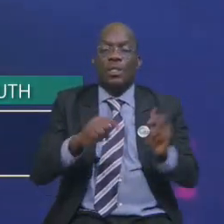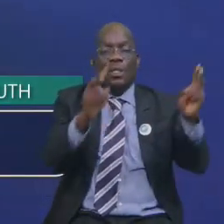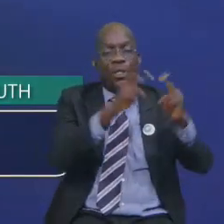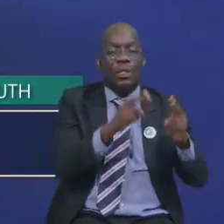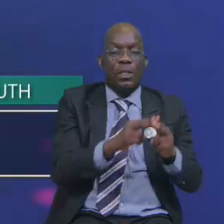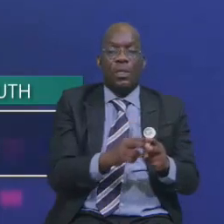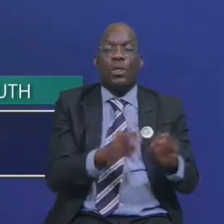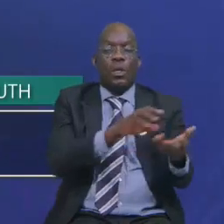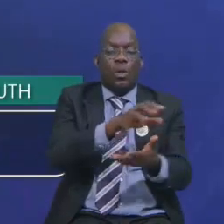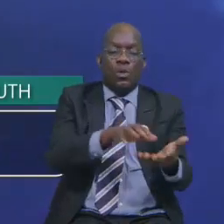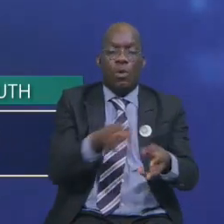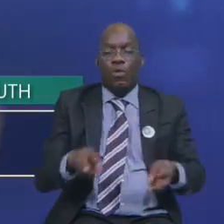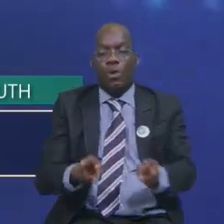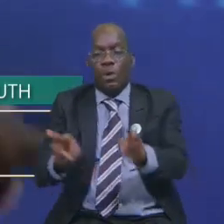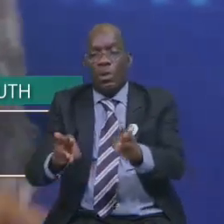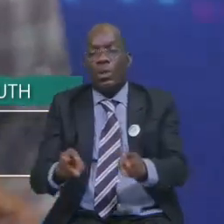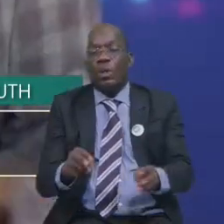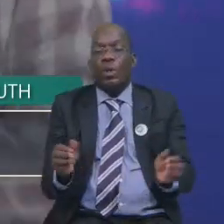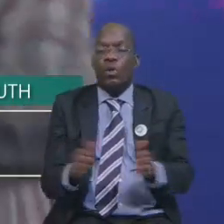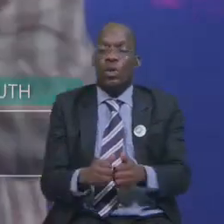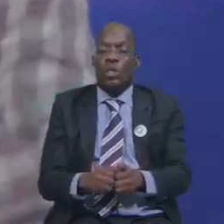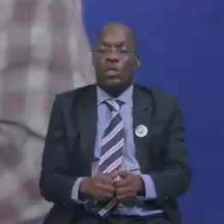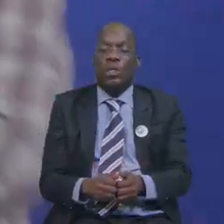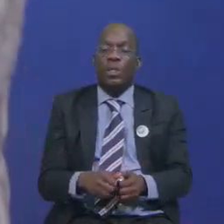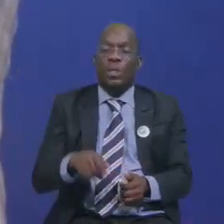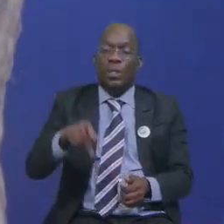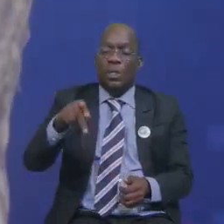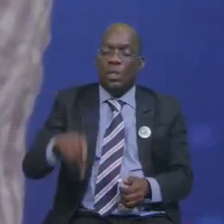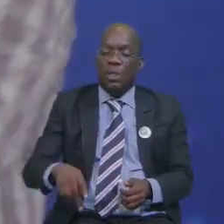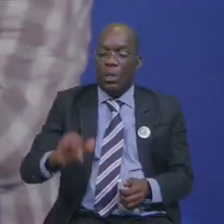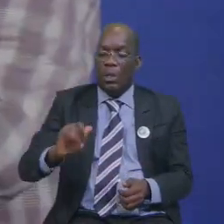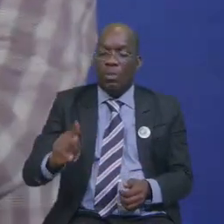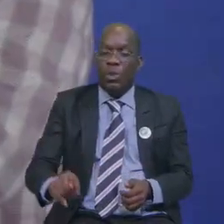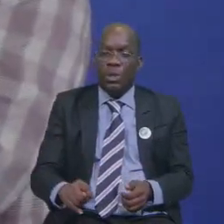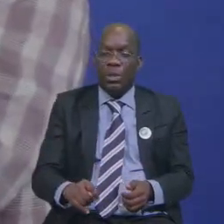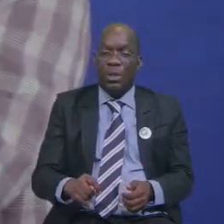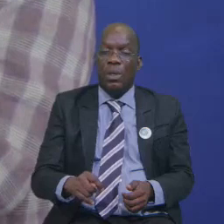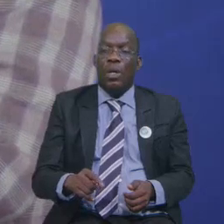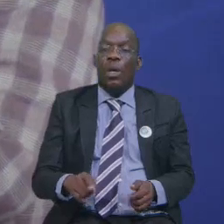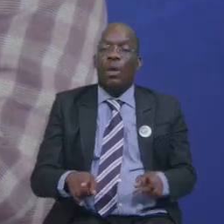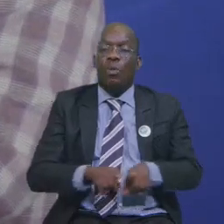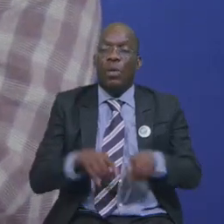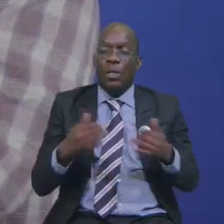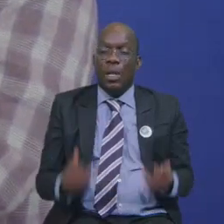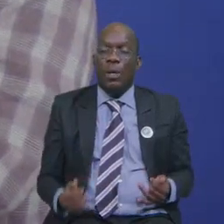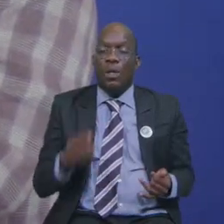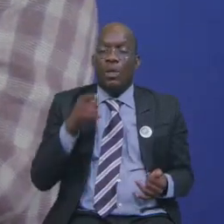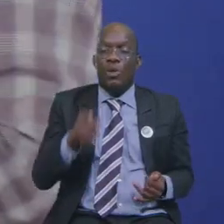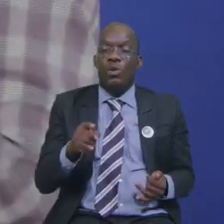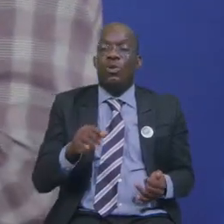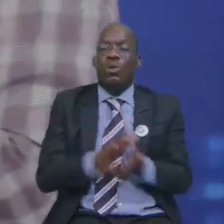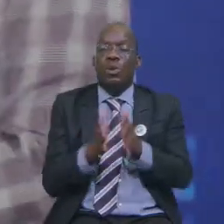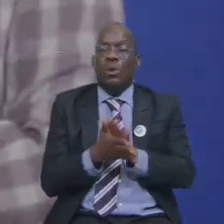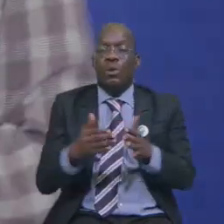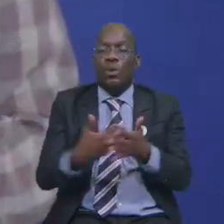with pit holes, and there are good roads. Now that you are a new creature, what